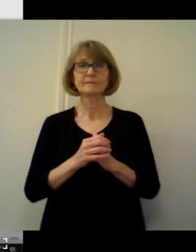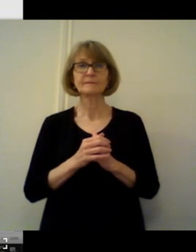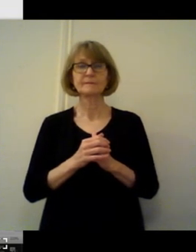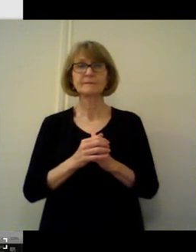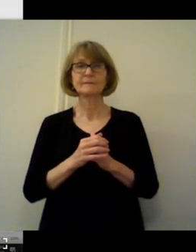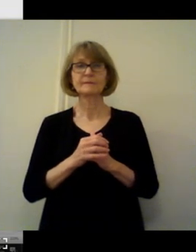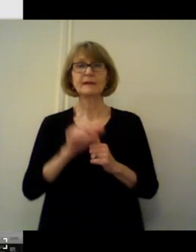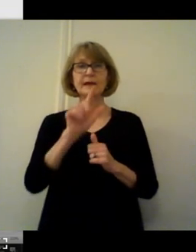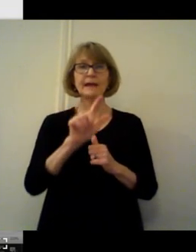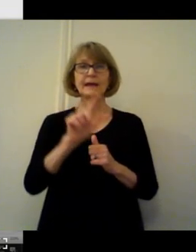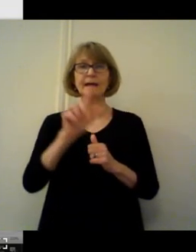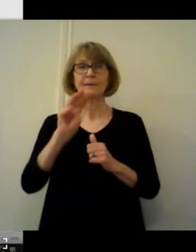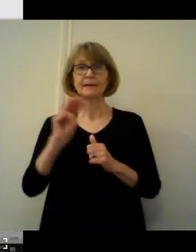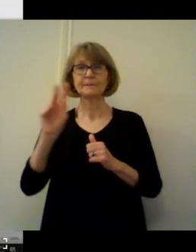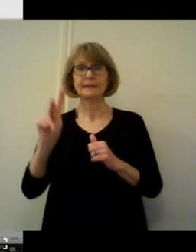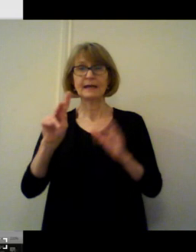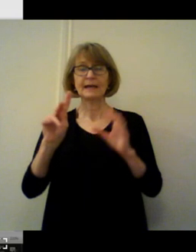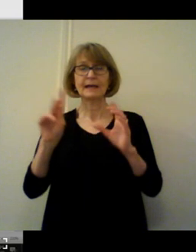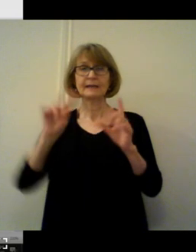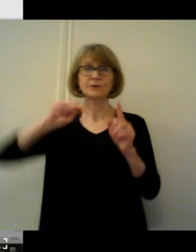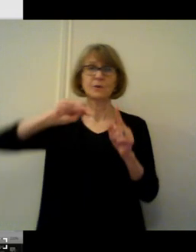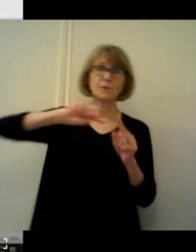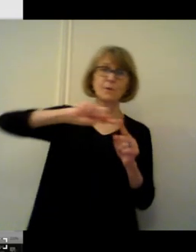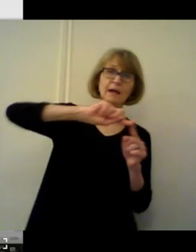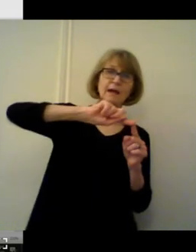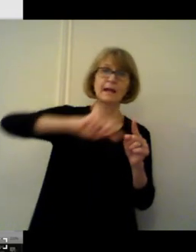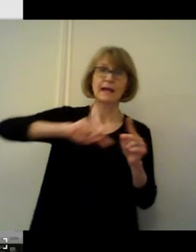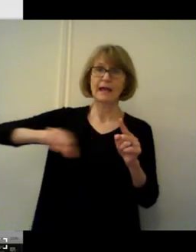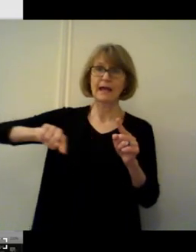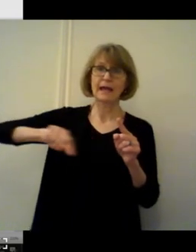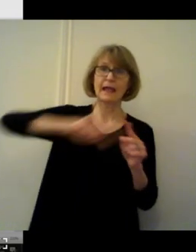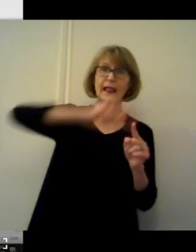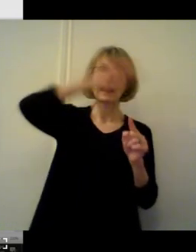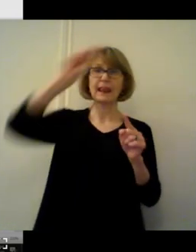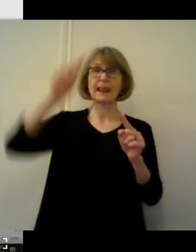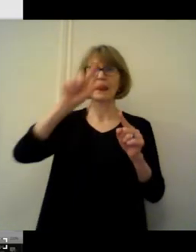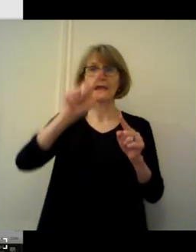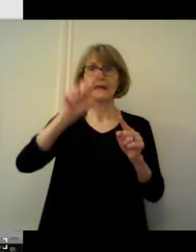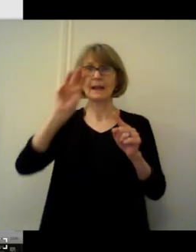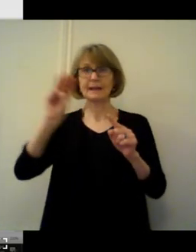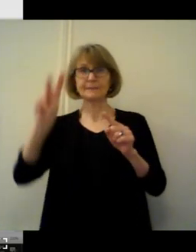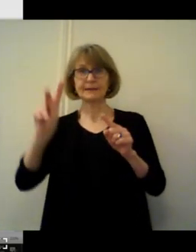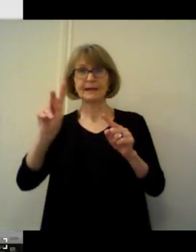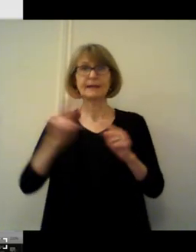LMK, so look, it's all of this. So we're going to do 68 plus 112 plus 68,